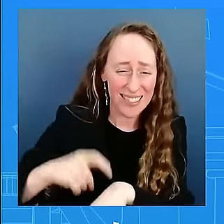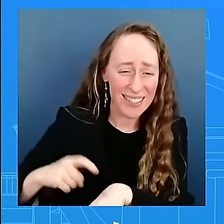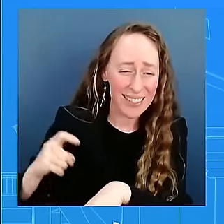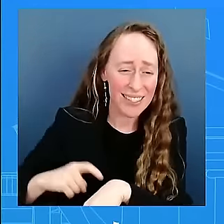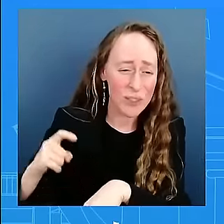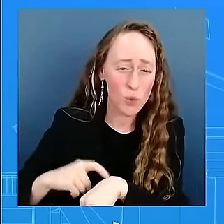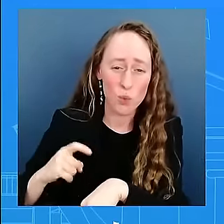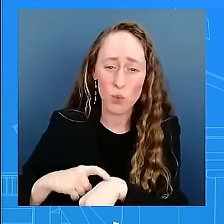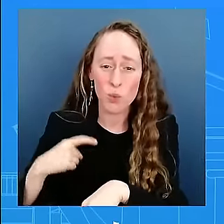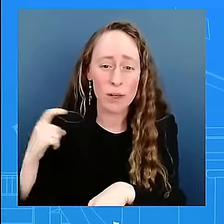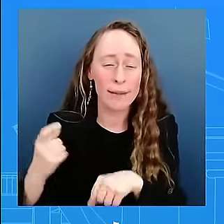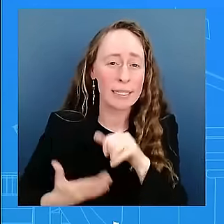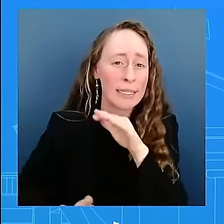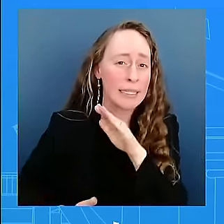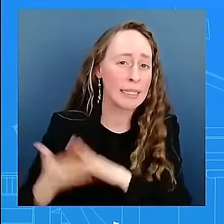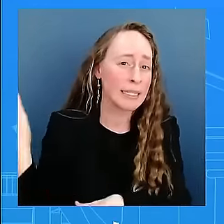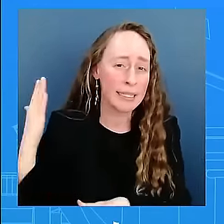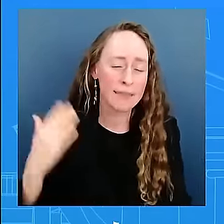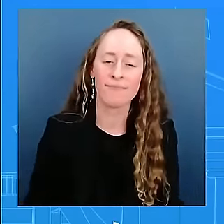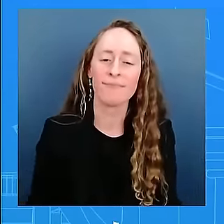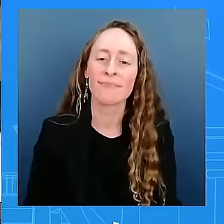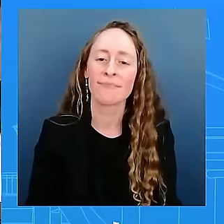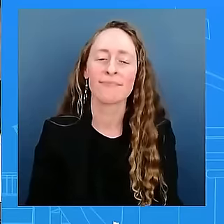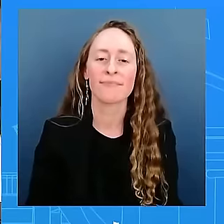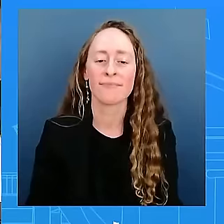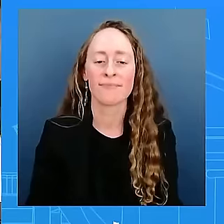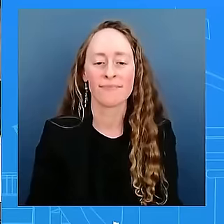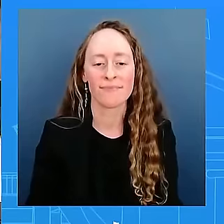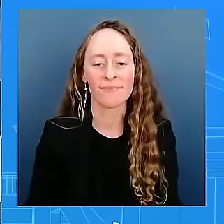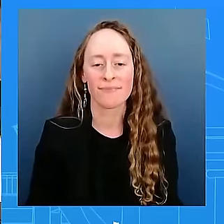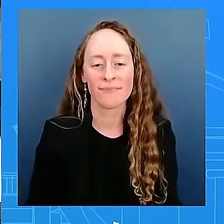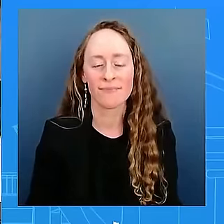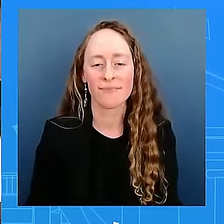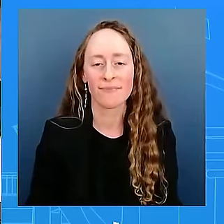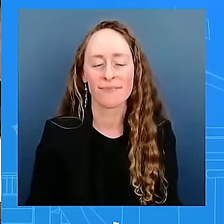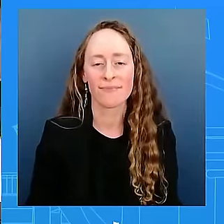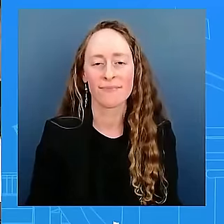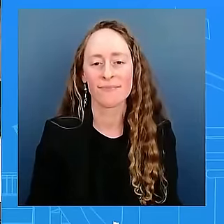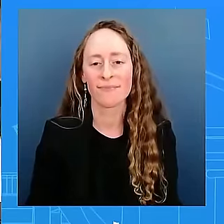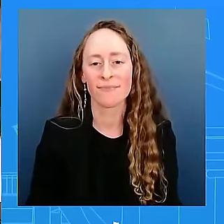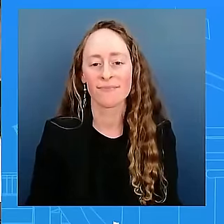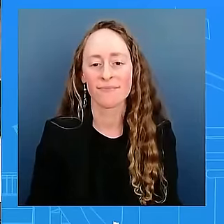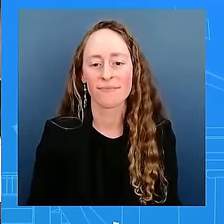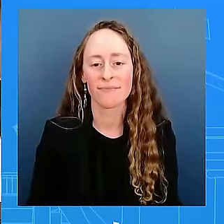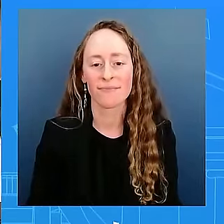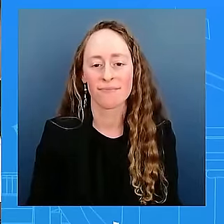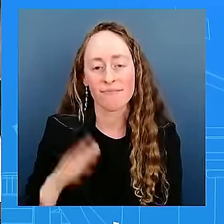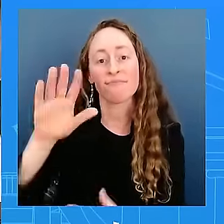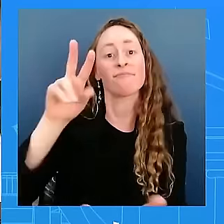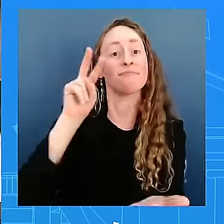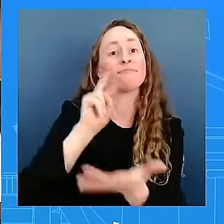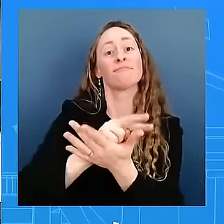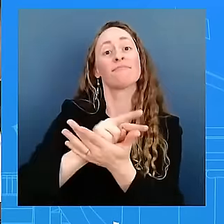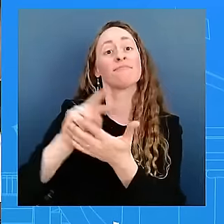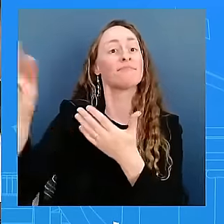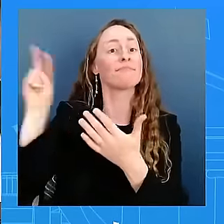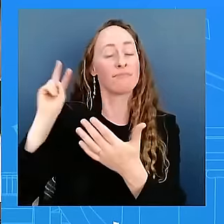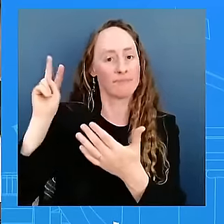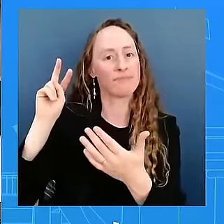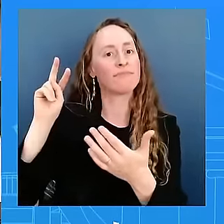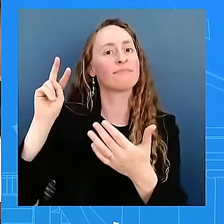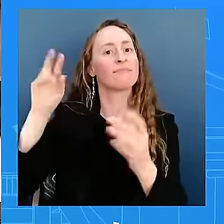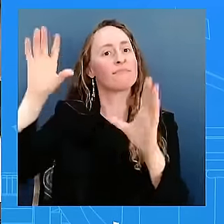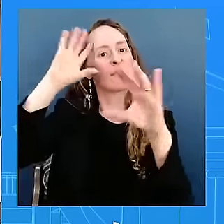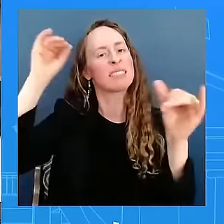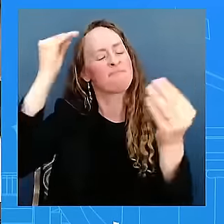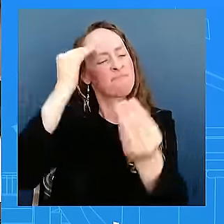president announced 2 Sundays ago that he's withdrawing from the race, that he's not running for another term, there were some that described